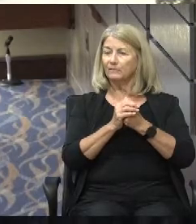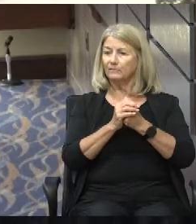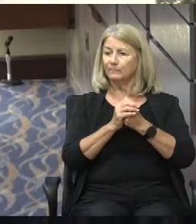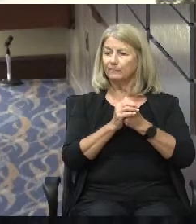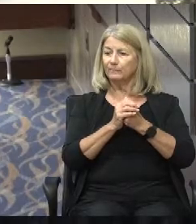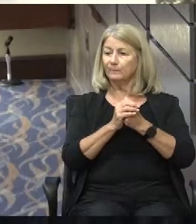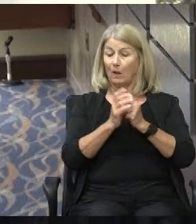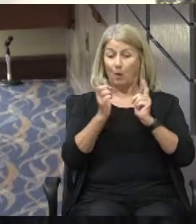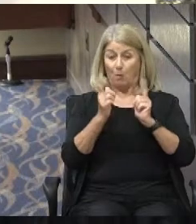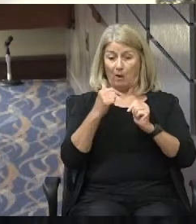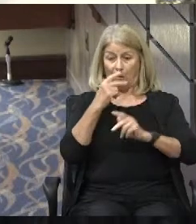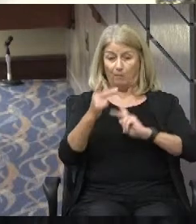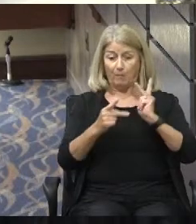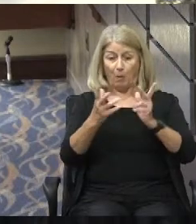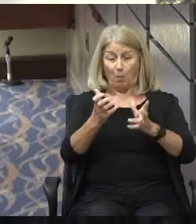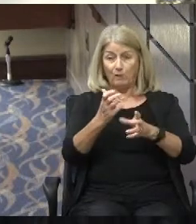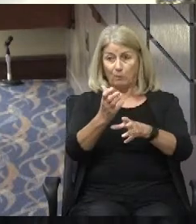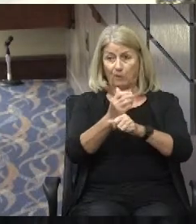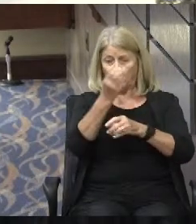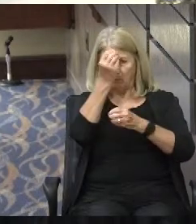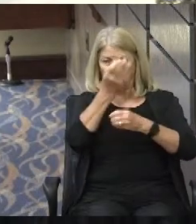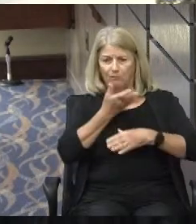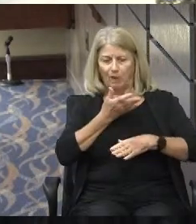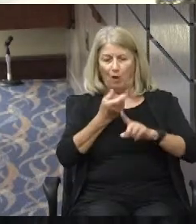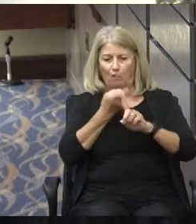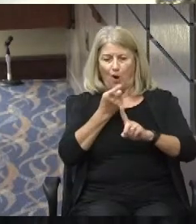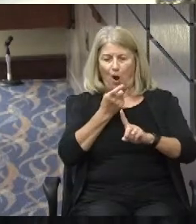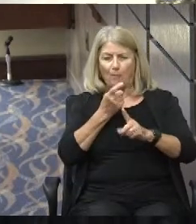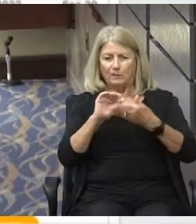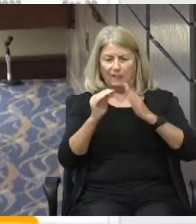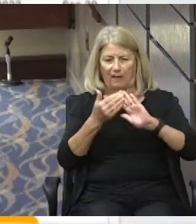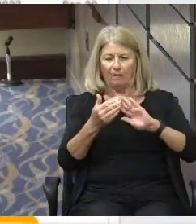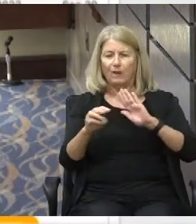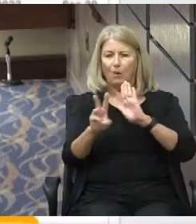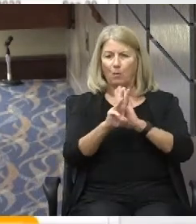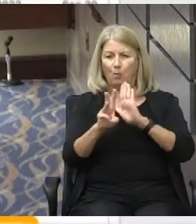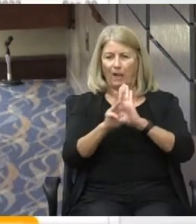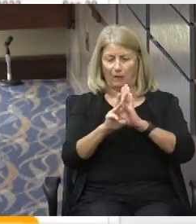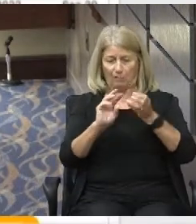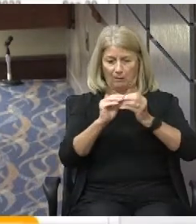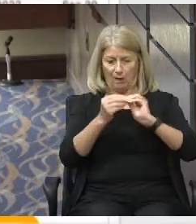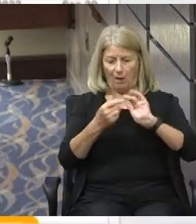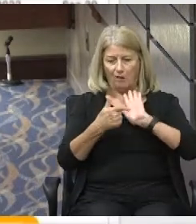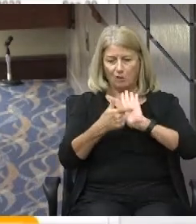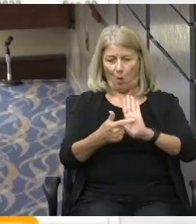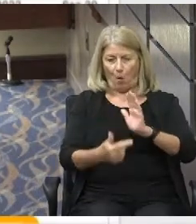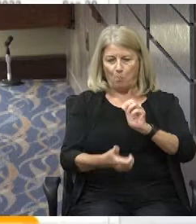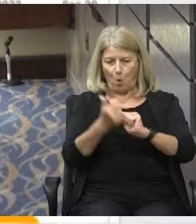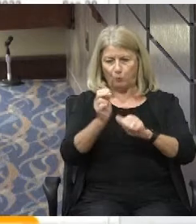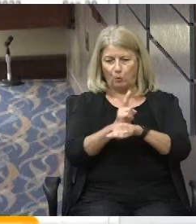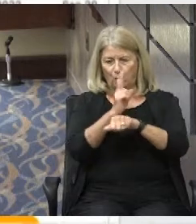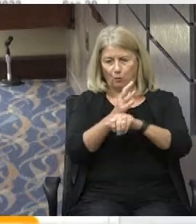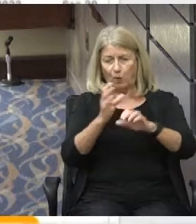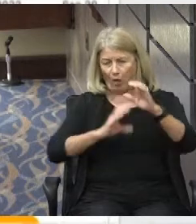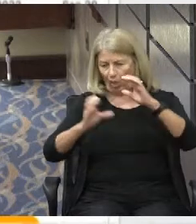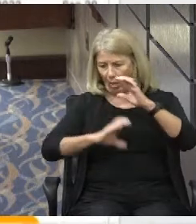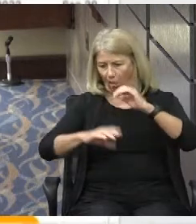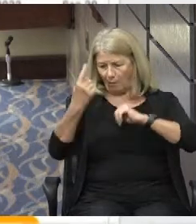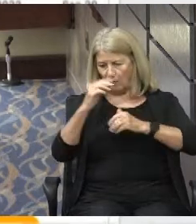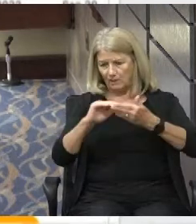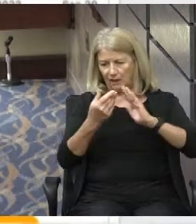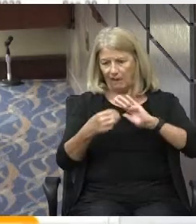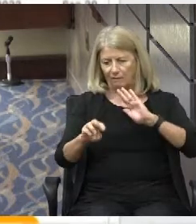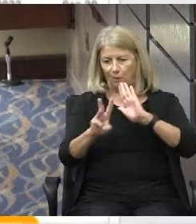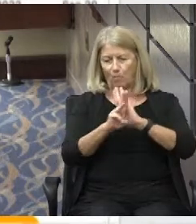When people want to obtain information on the City of Waco, statistics show us that a majority of users search for City of Waco and are